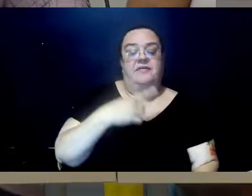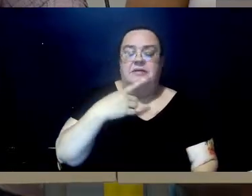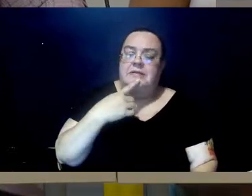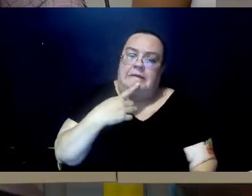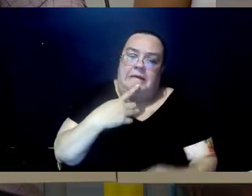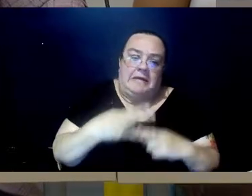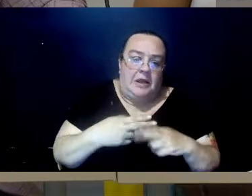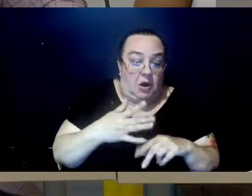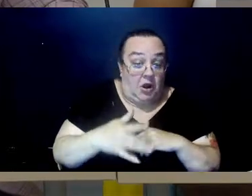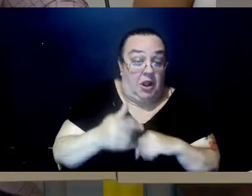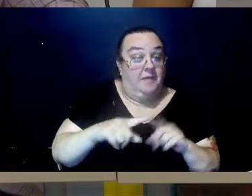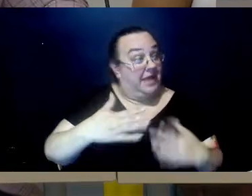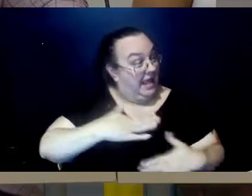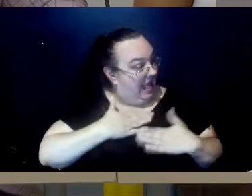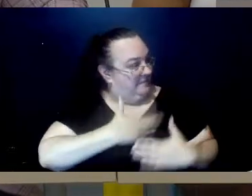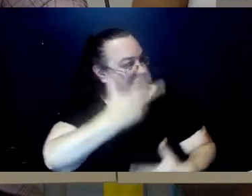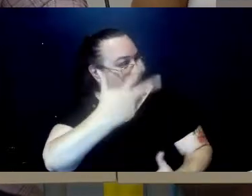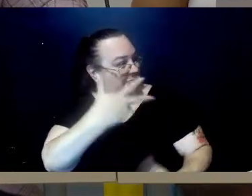years.